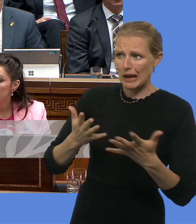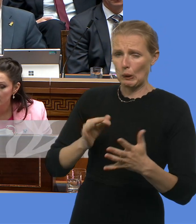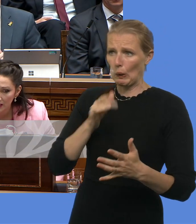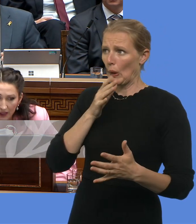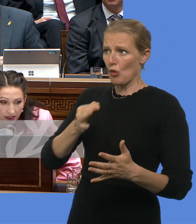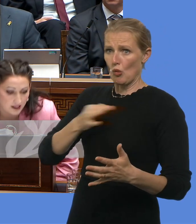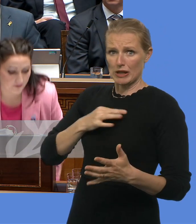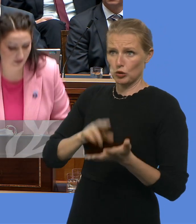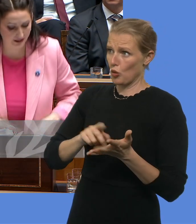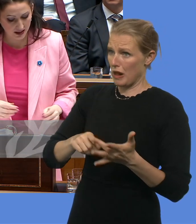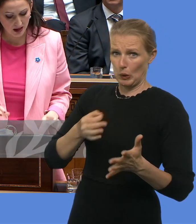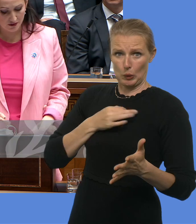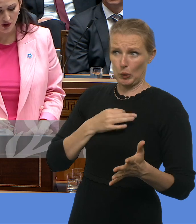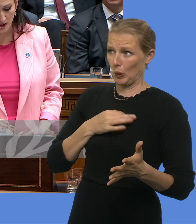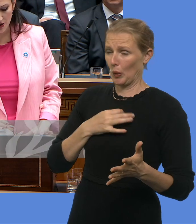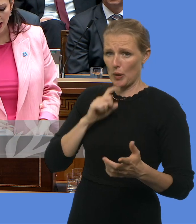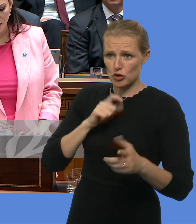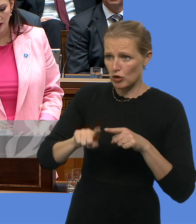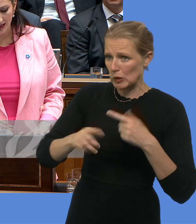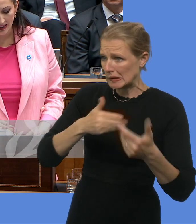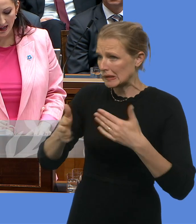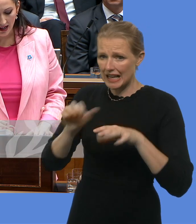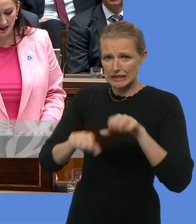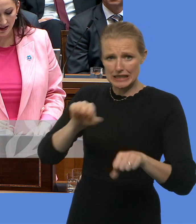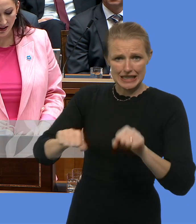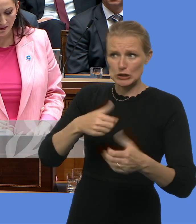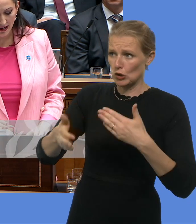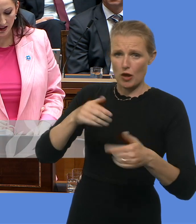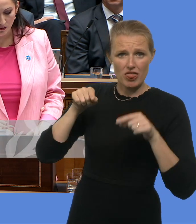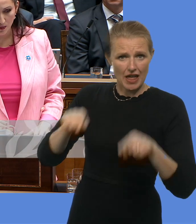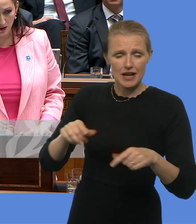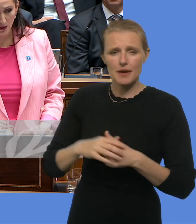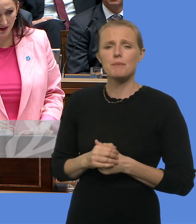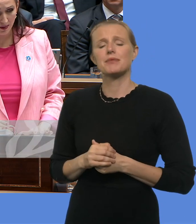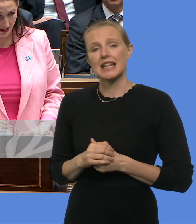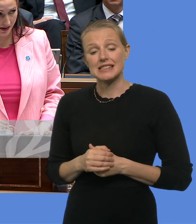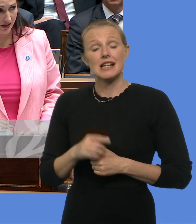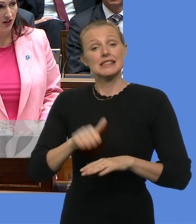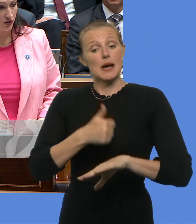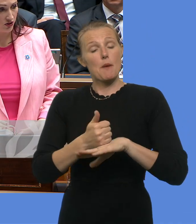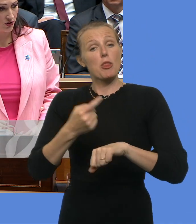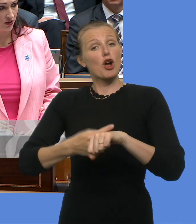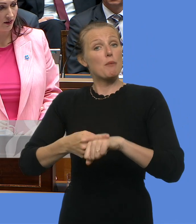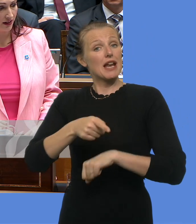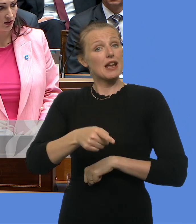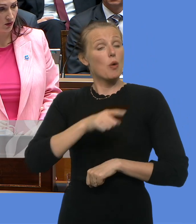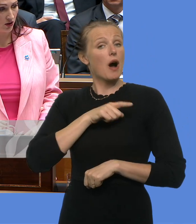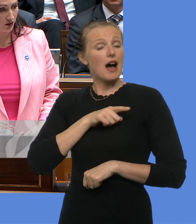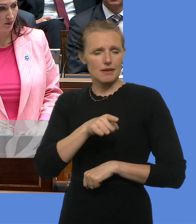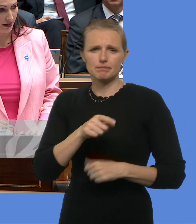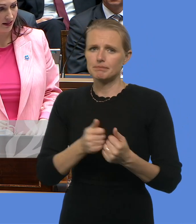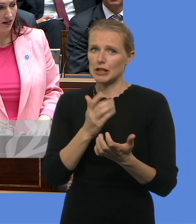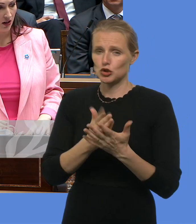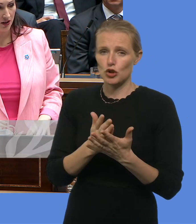interests. Minister. I thank the member for his question. Absolutely. This mechanism was put in place to ensure that there would